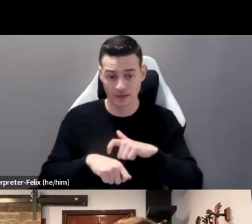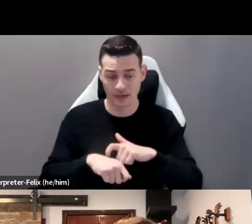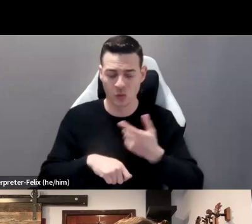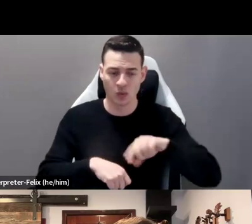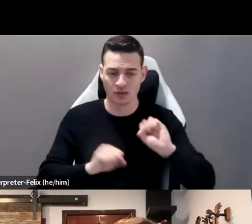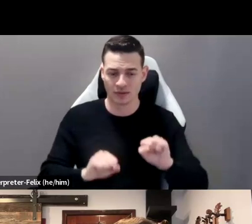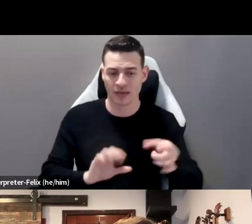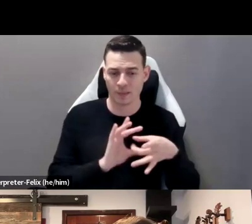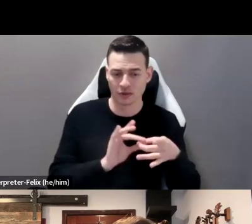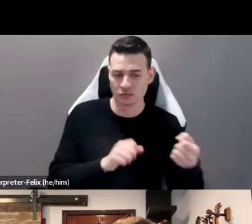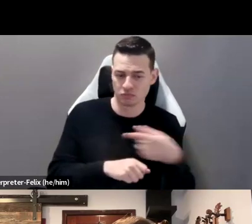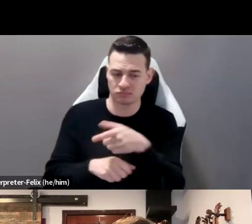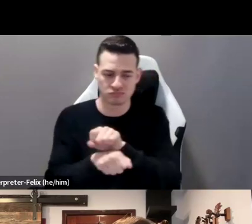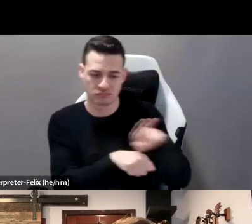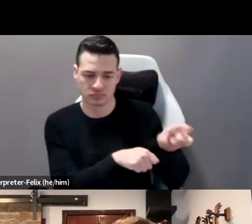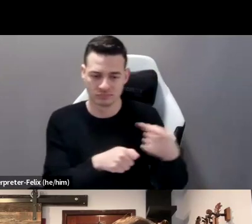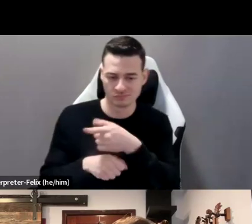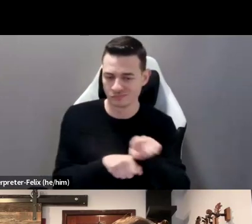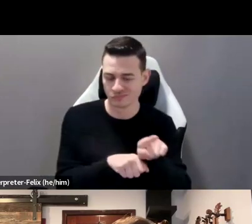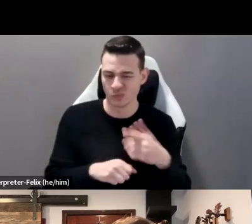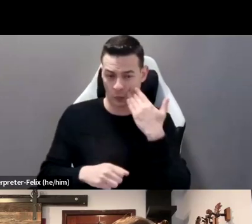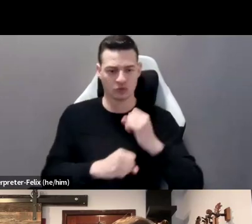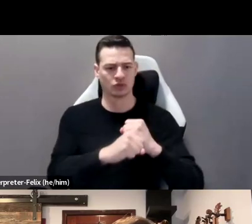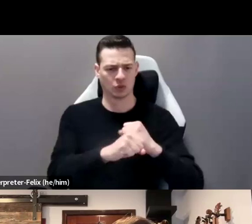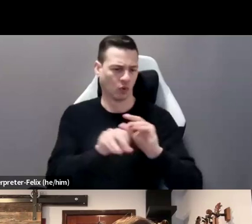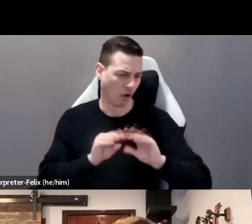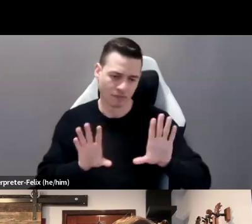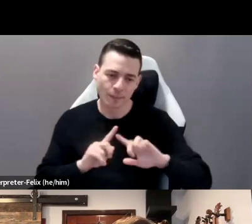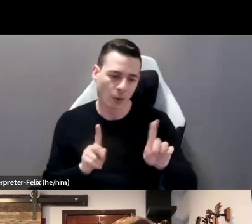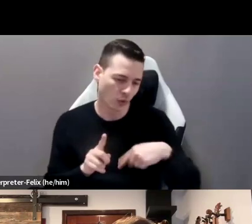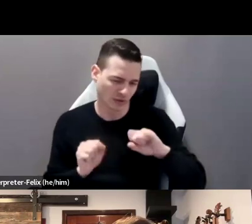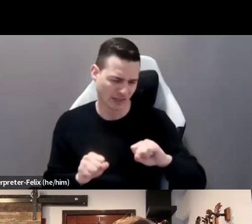of notes in a secure way, obviously, like to share the care of our patients.